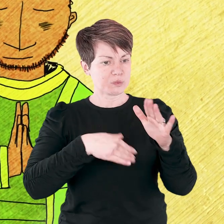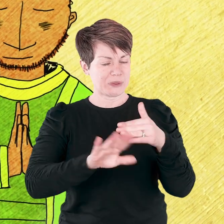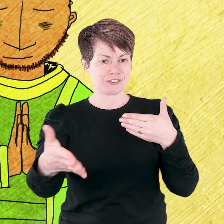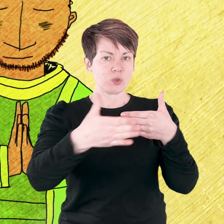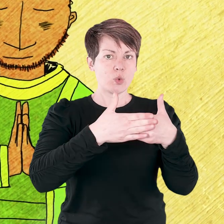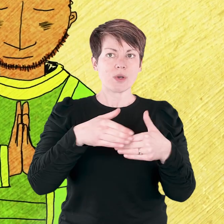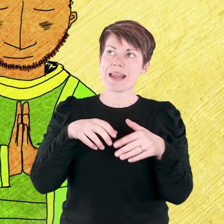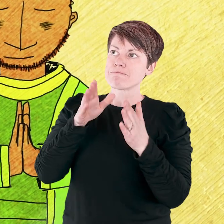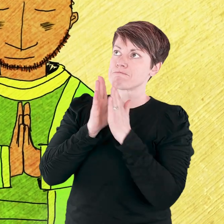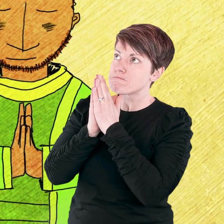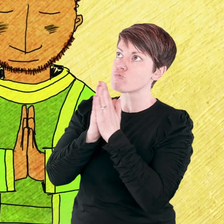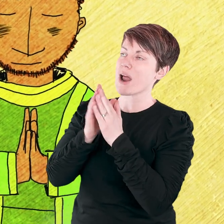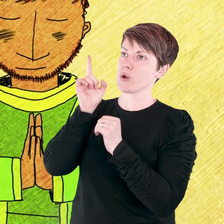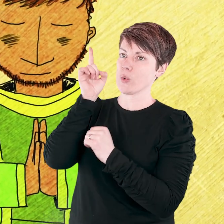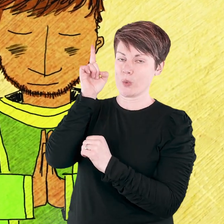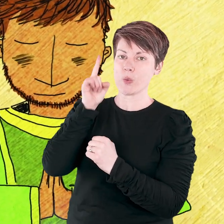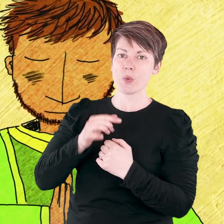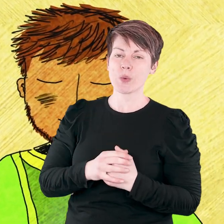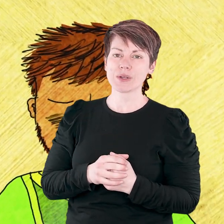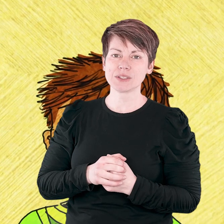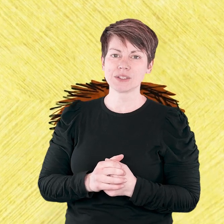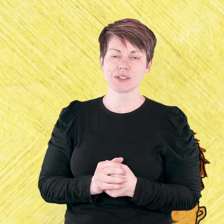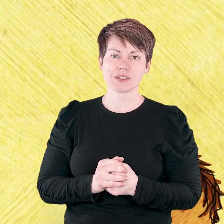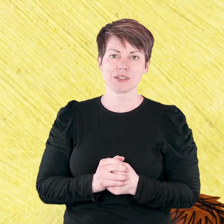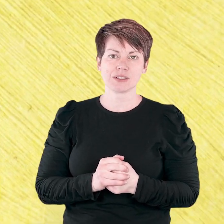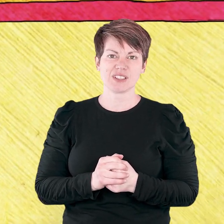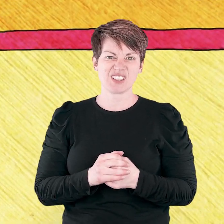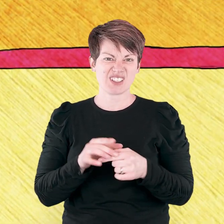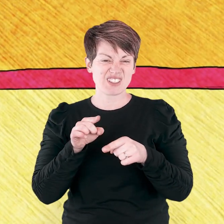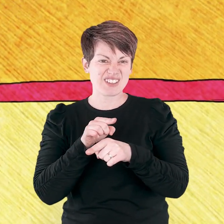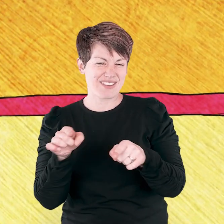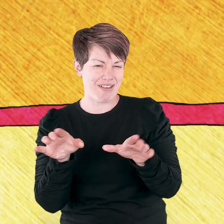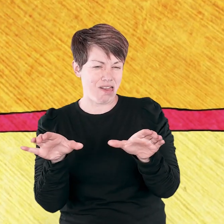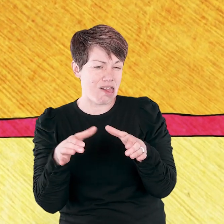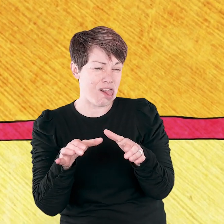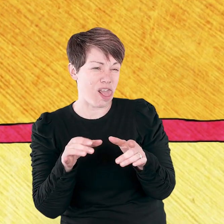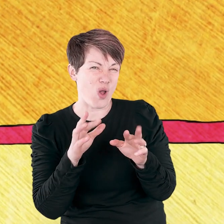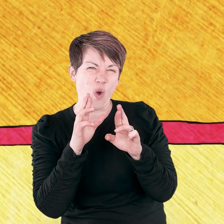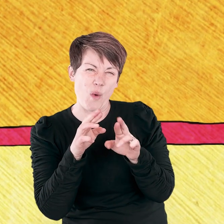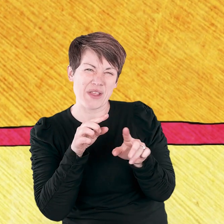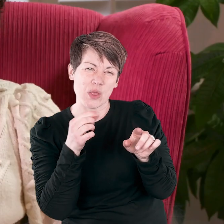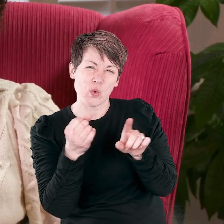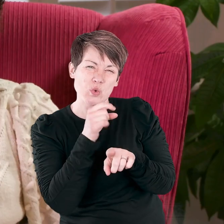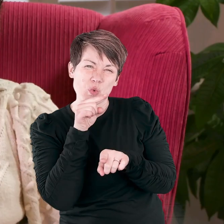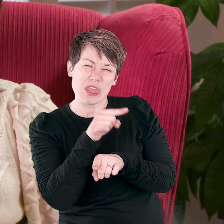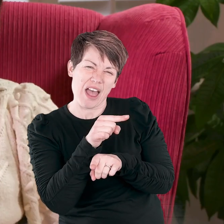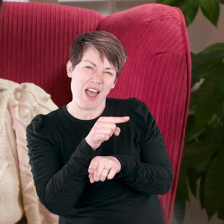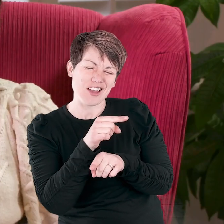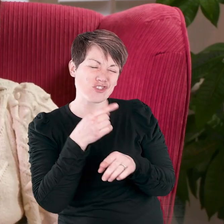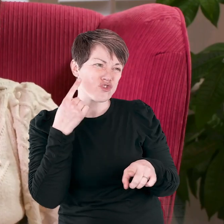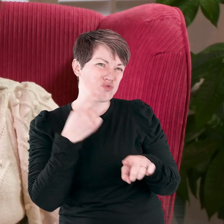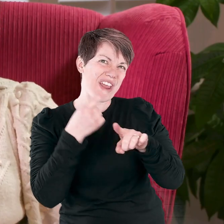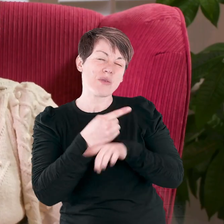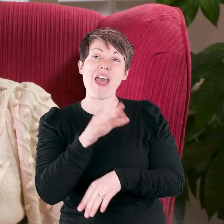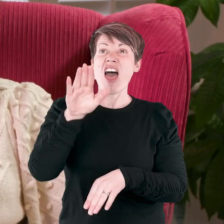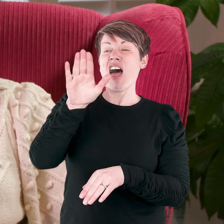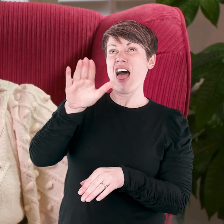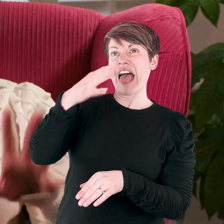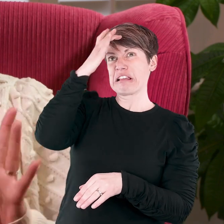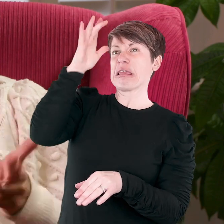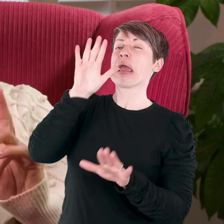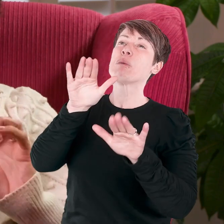closed the door, and prayed. That's just what the bad men knew Daniel would do. They skipped straight off to